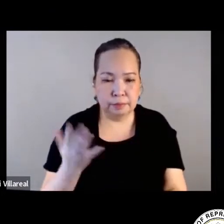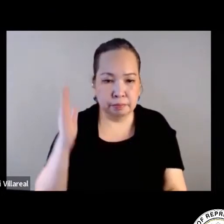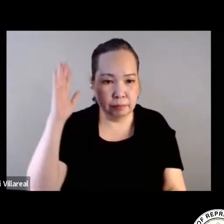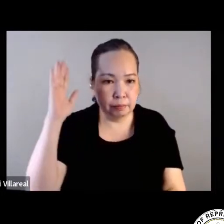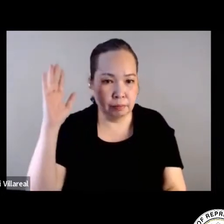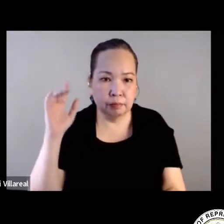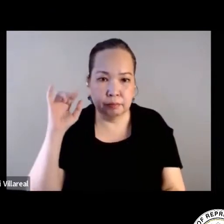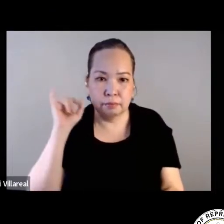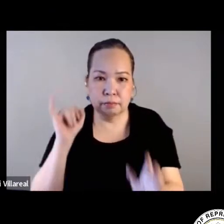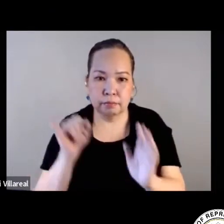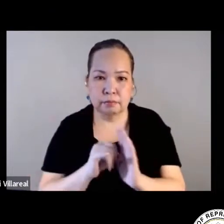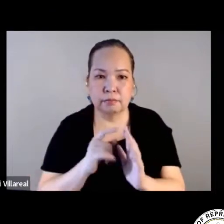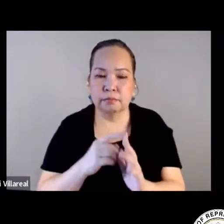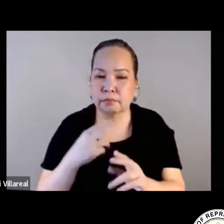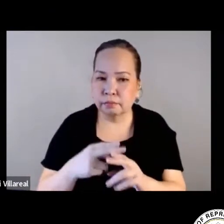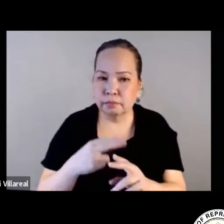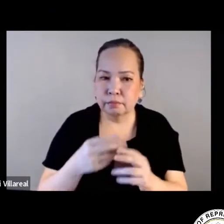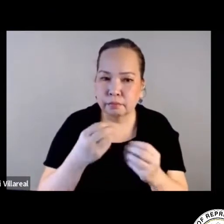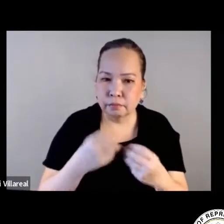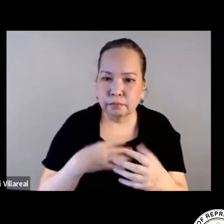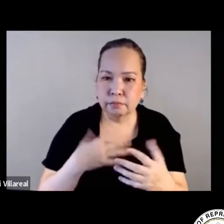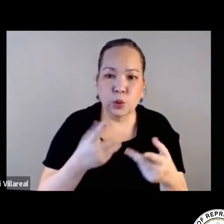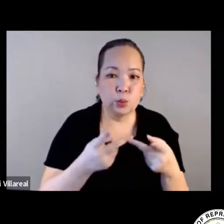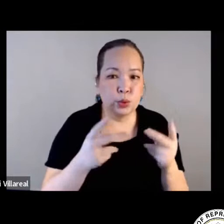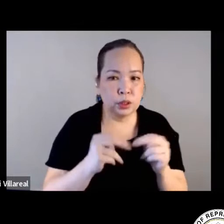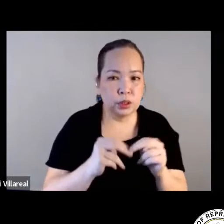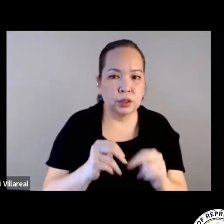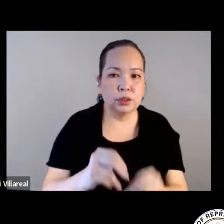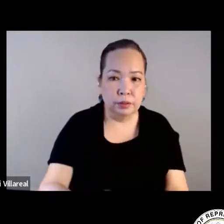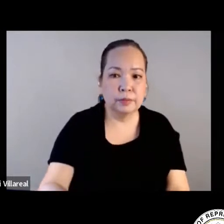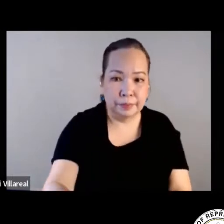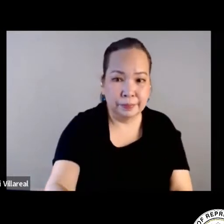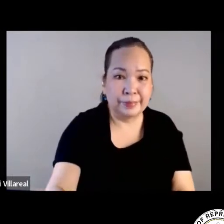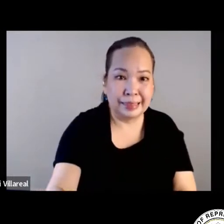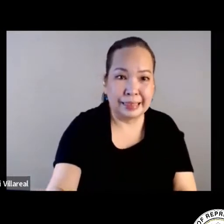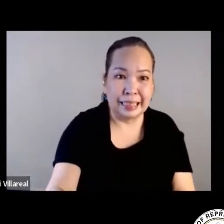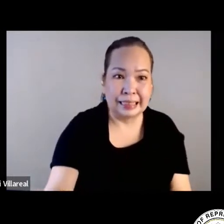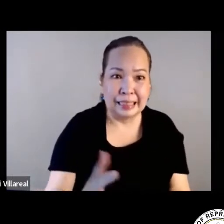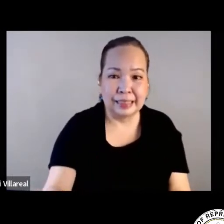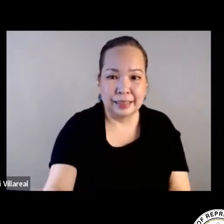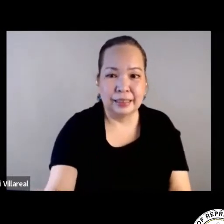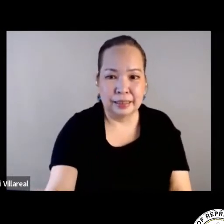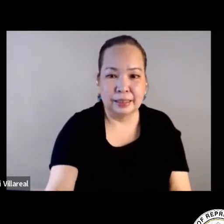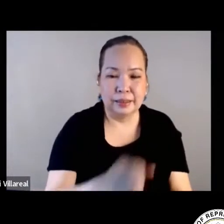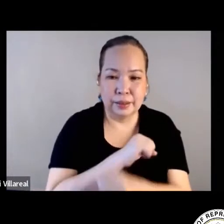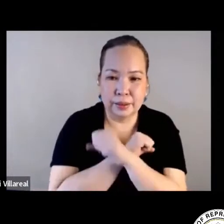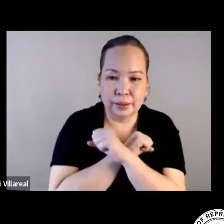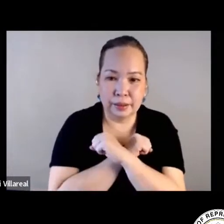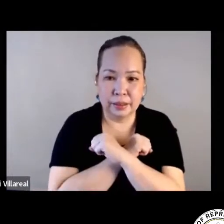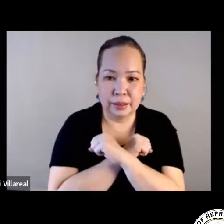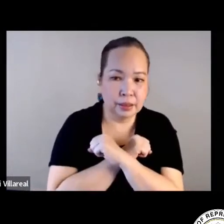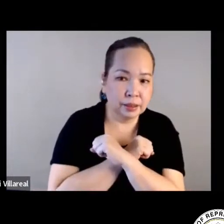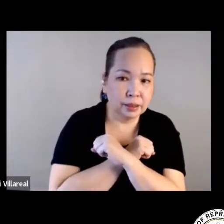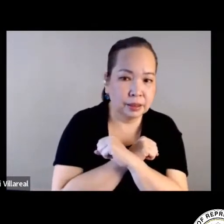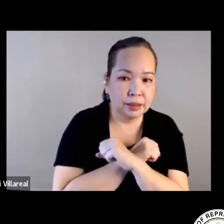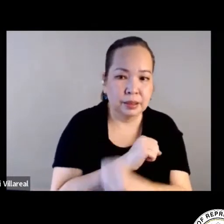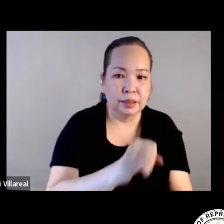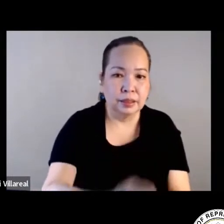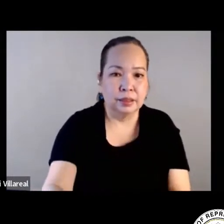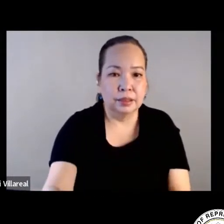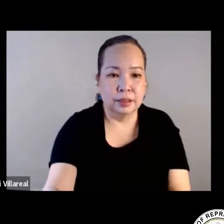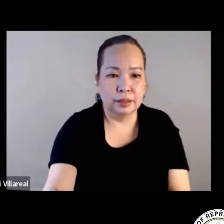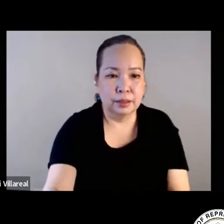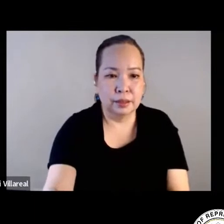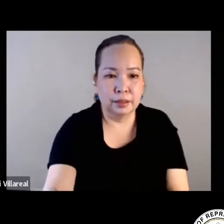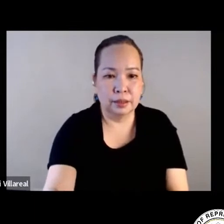yourself by stating your name and designation in the DBM. Mr. Chairman, I received